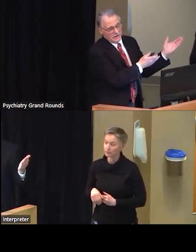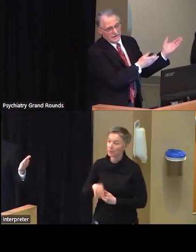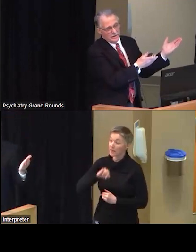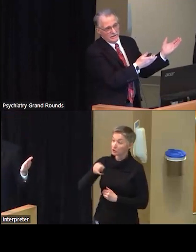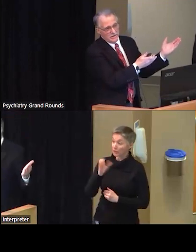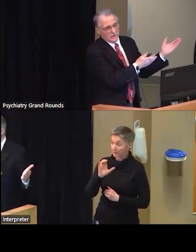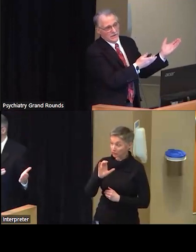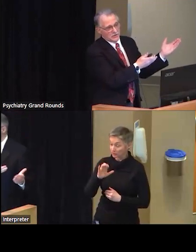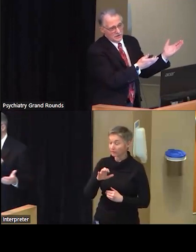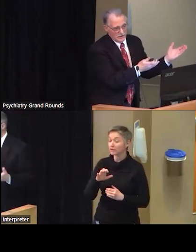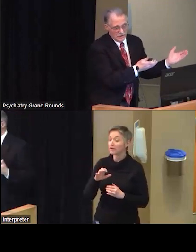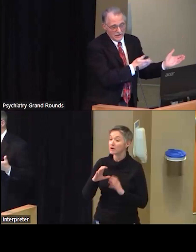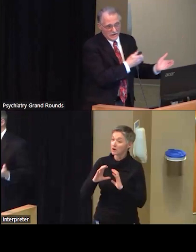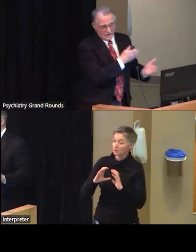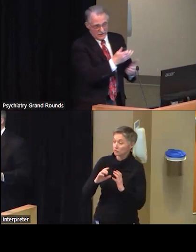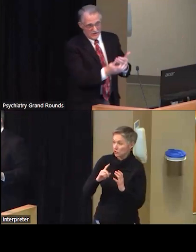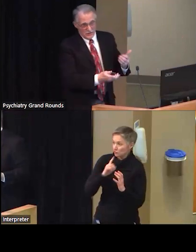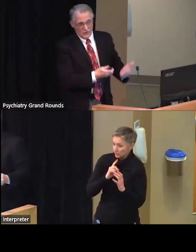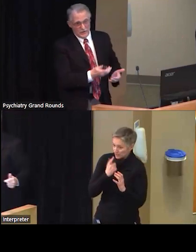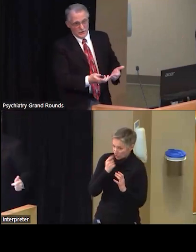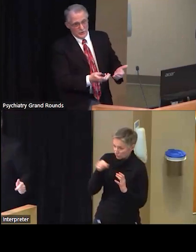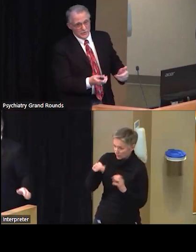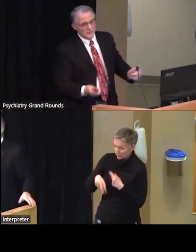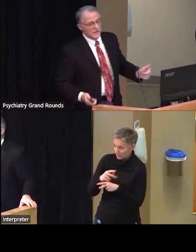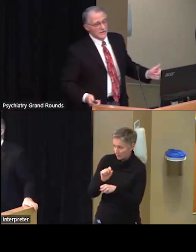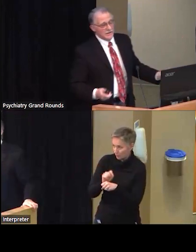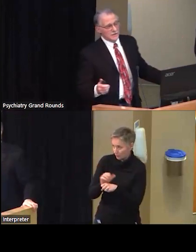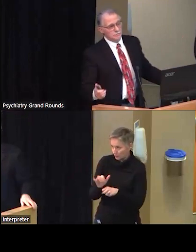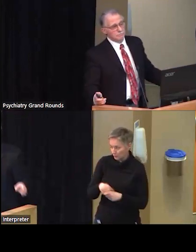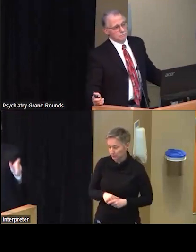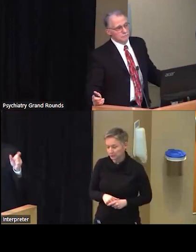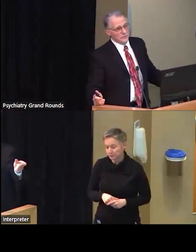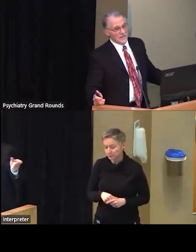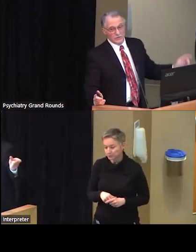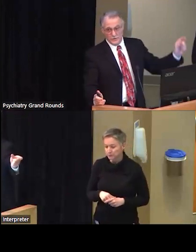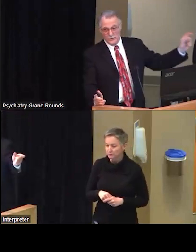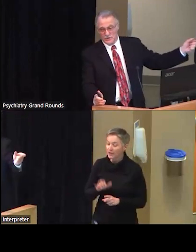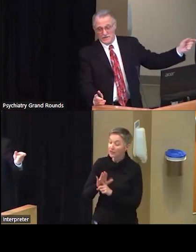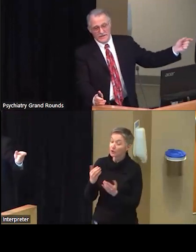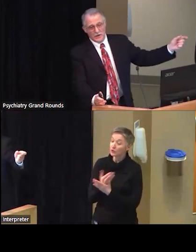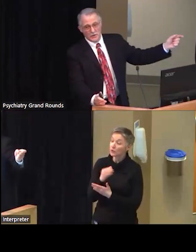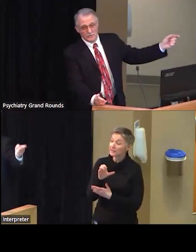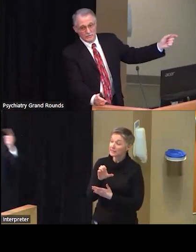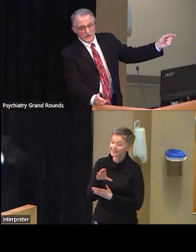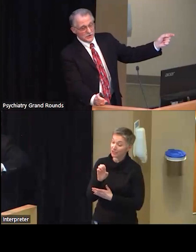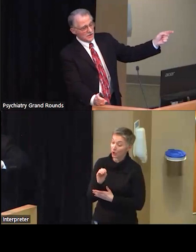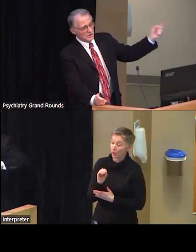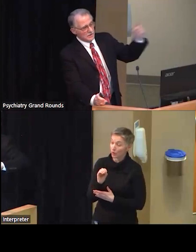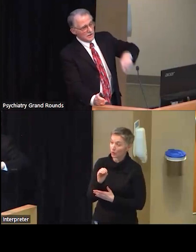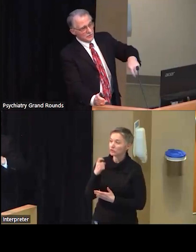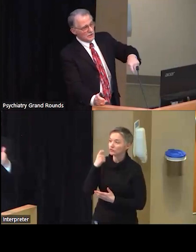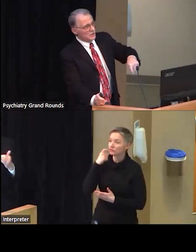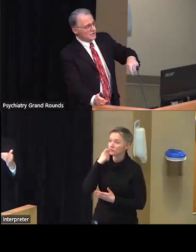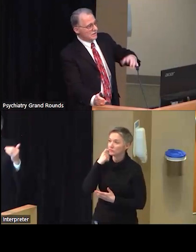I'll show you later, is very interested in this work too. And their new CEO